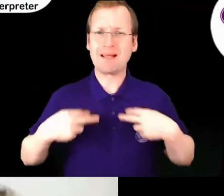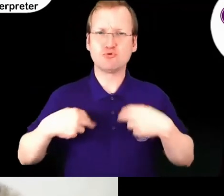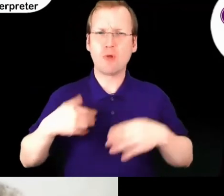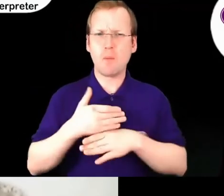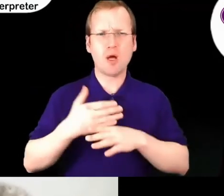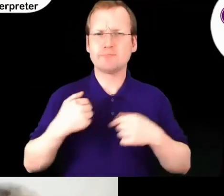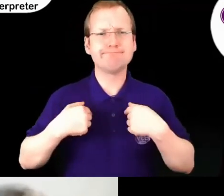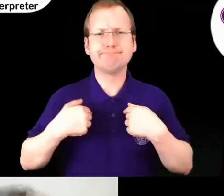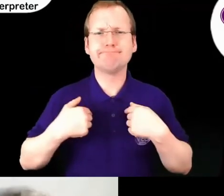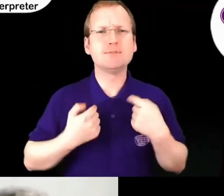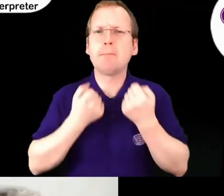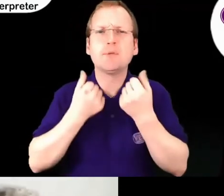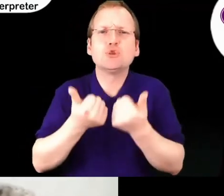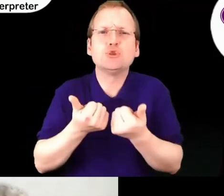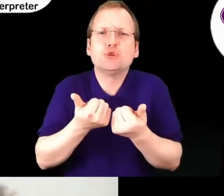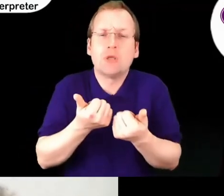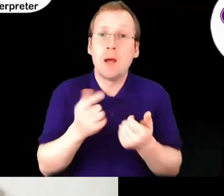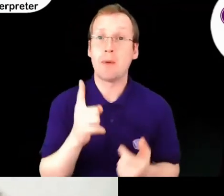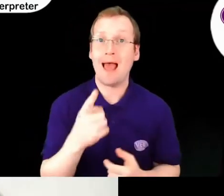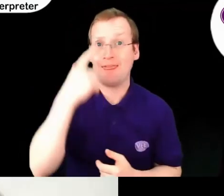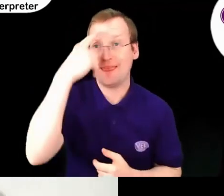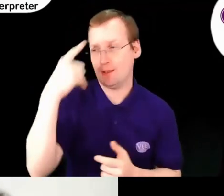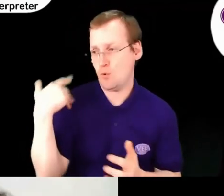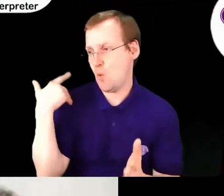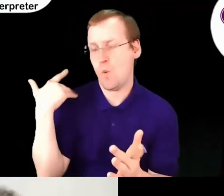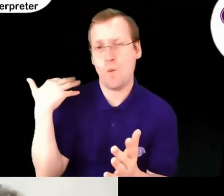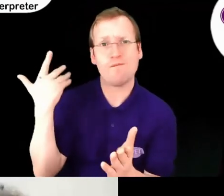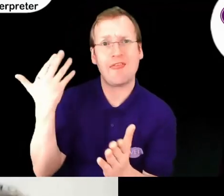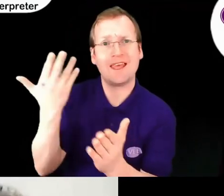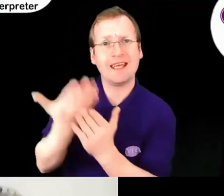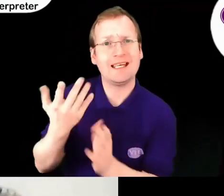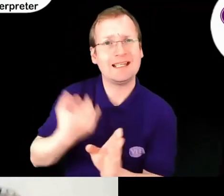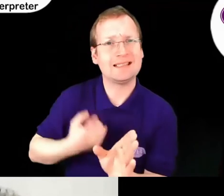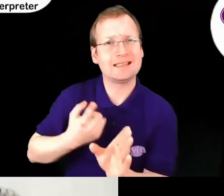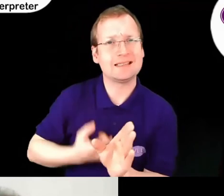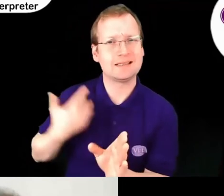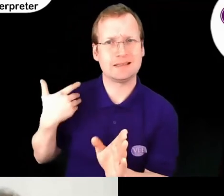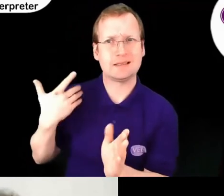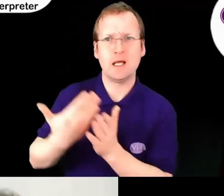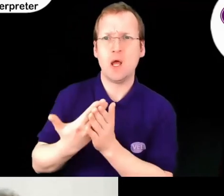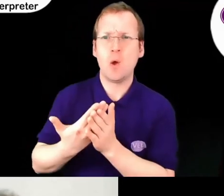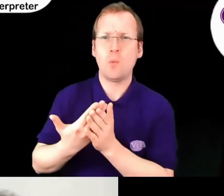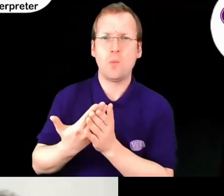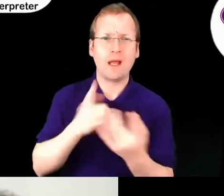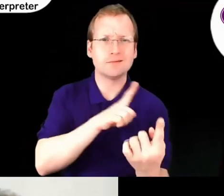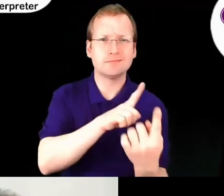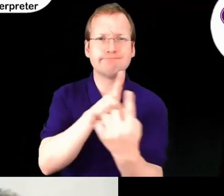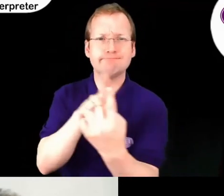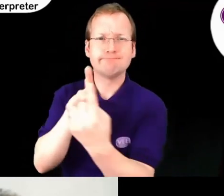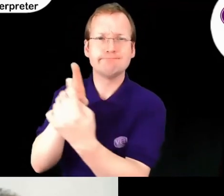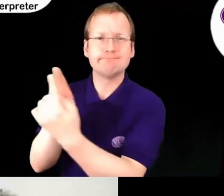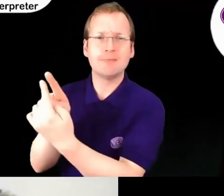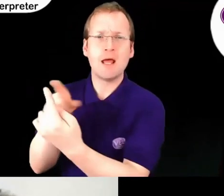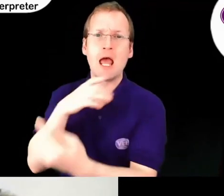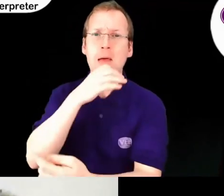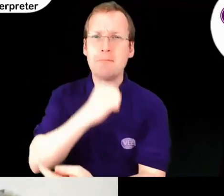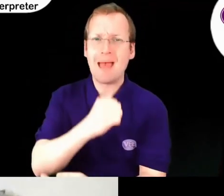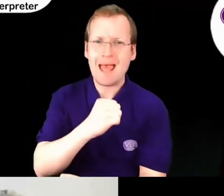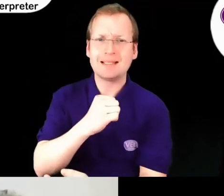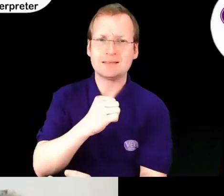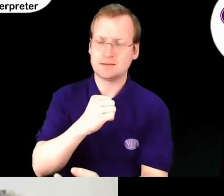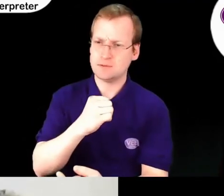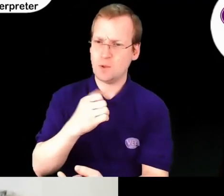but, you know, I'm thinking over the years, particularly with men who have been